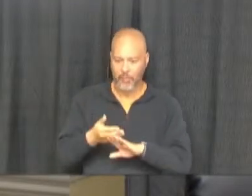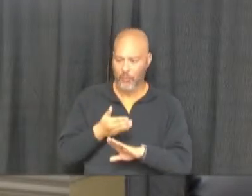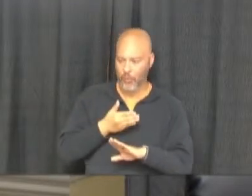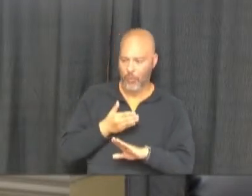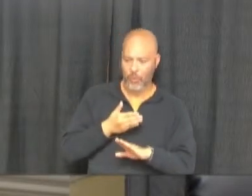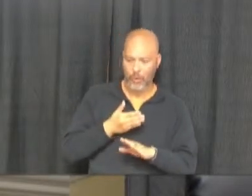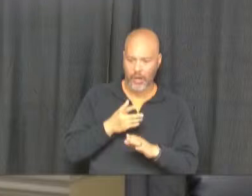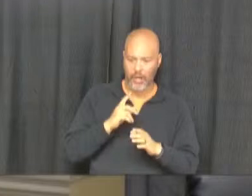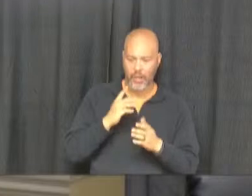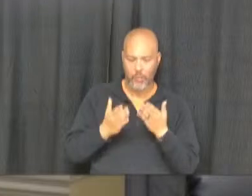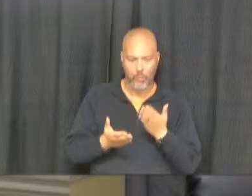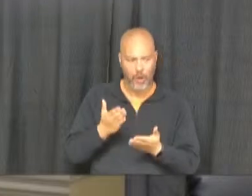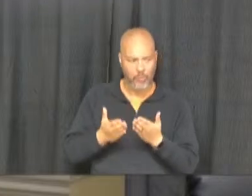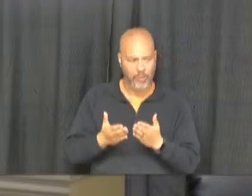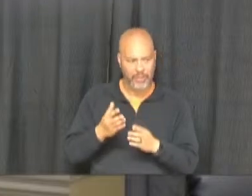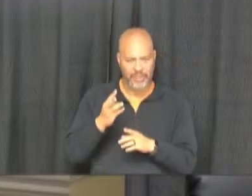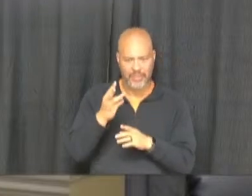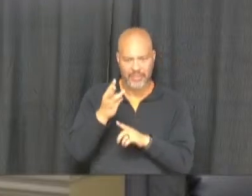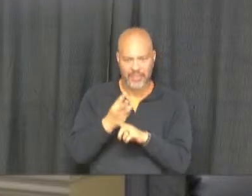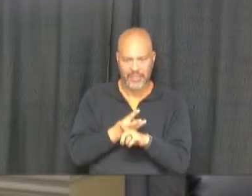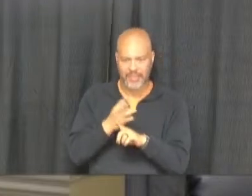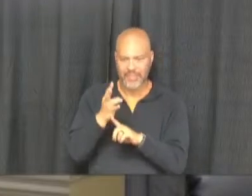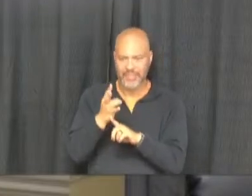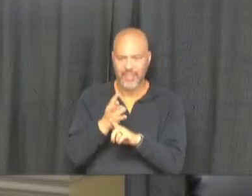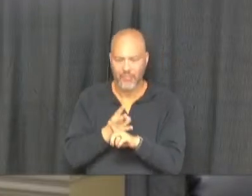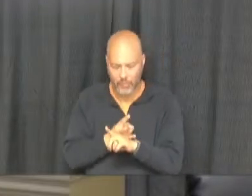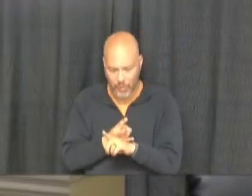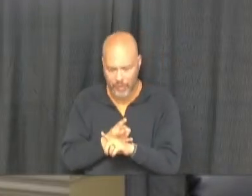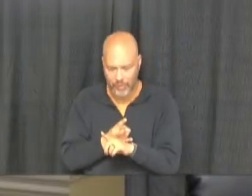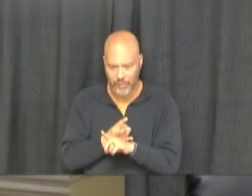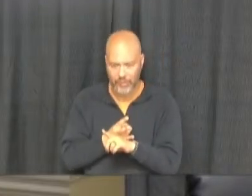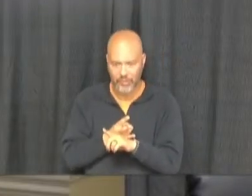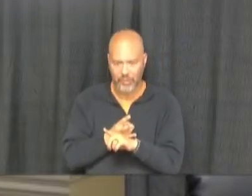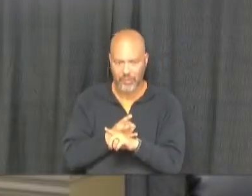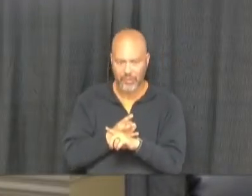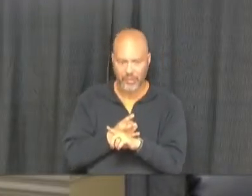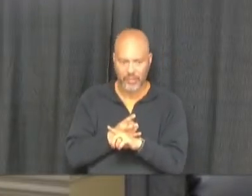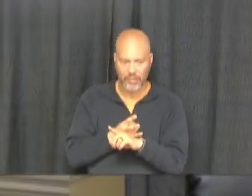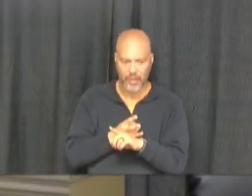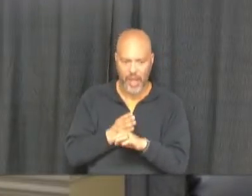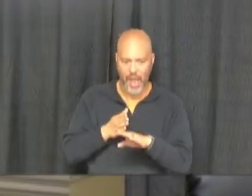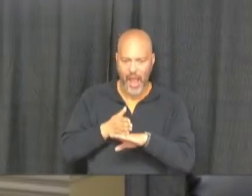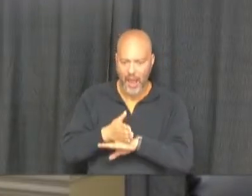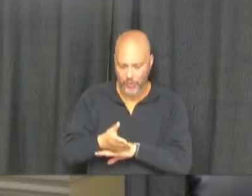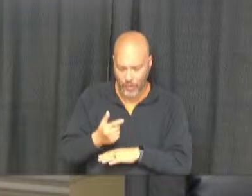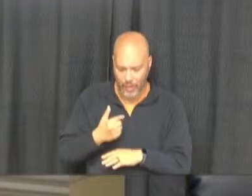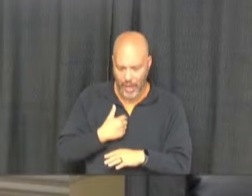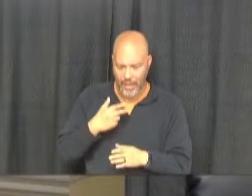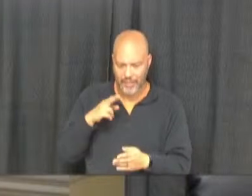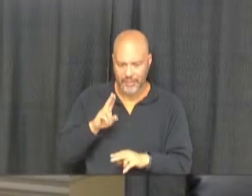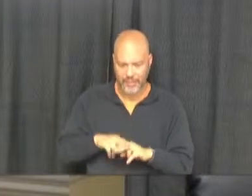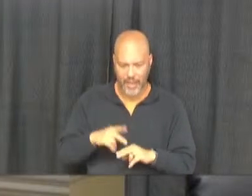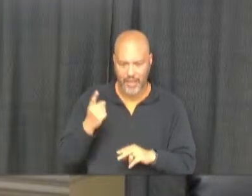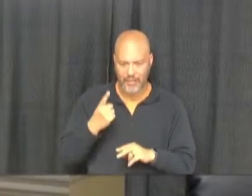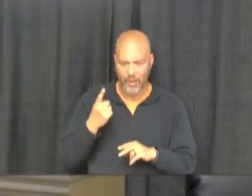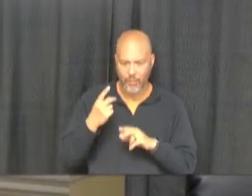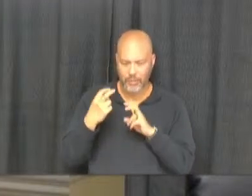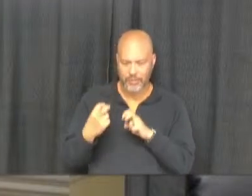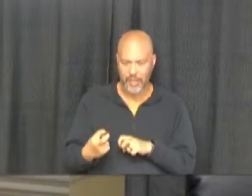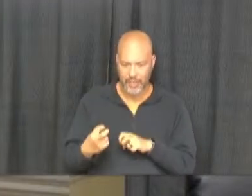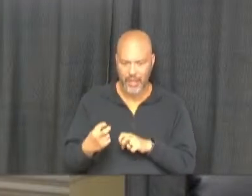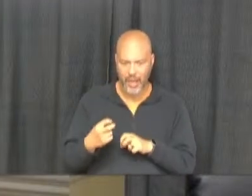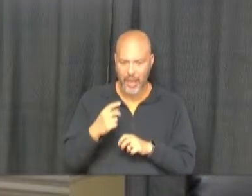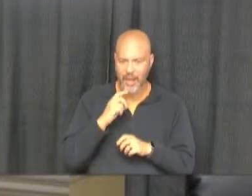actually probably 6 to 7 months into when I was serving that someone sat down